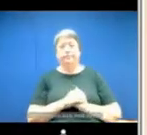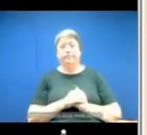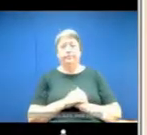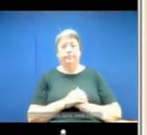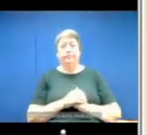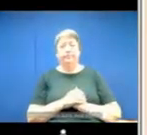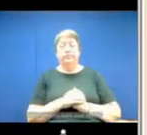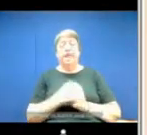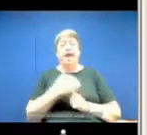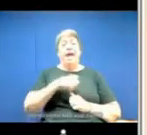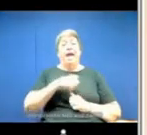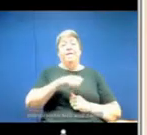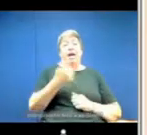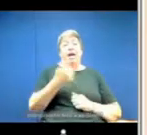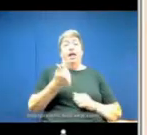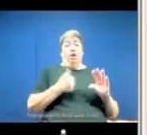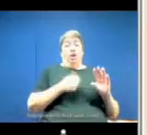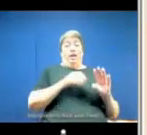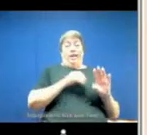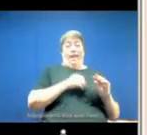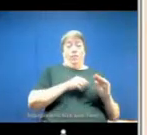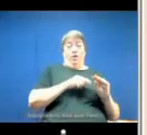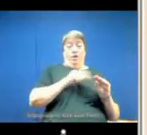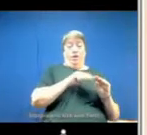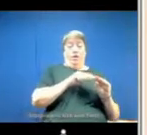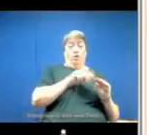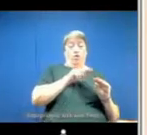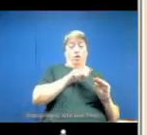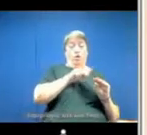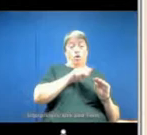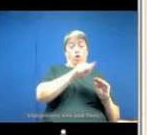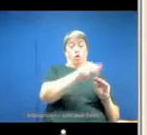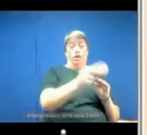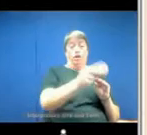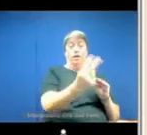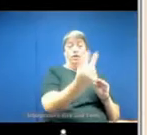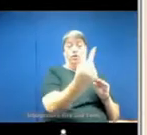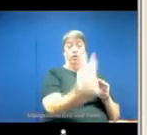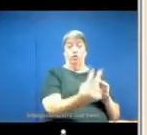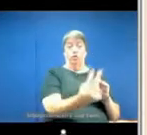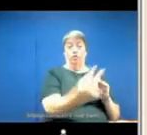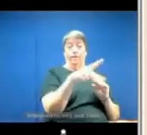Then there's another camera focused on the proceedings interpreters.